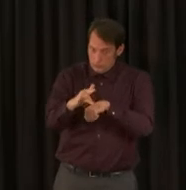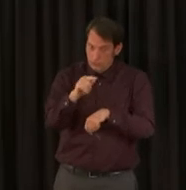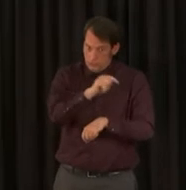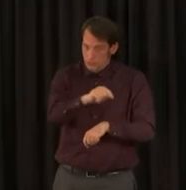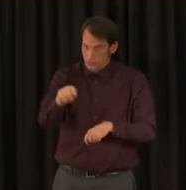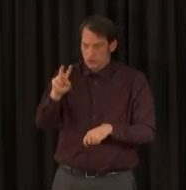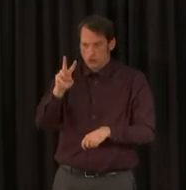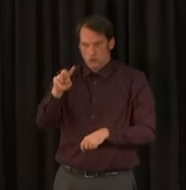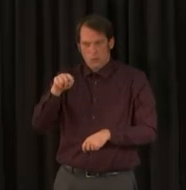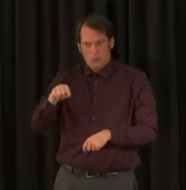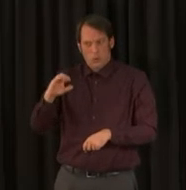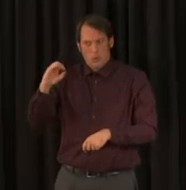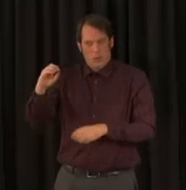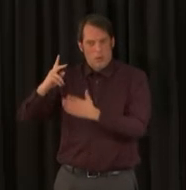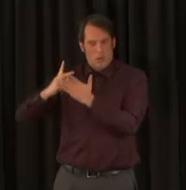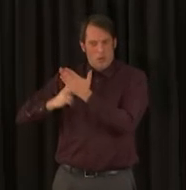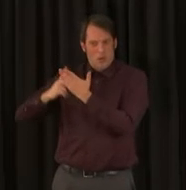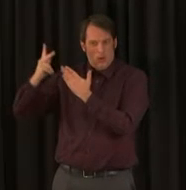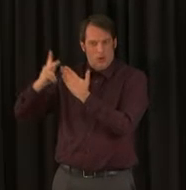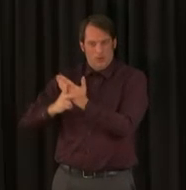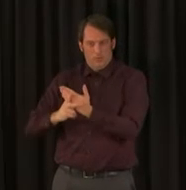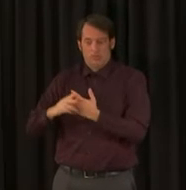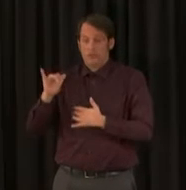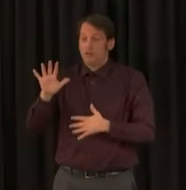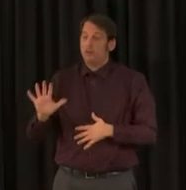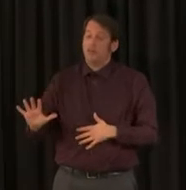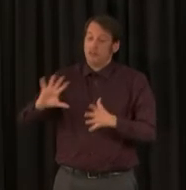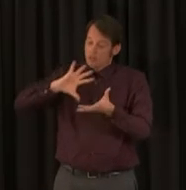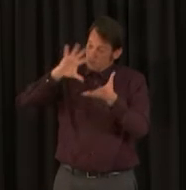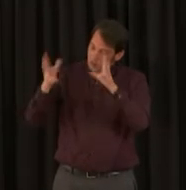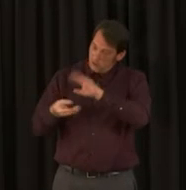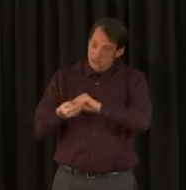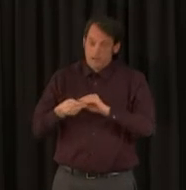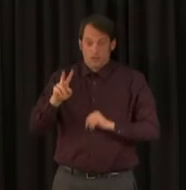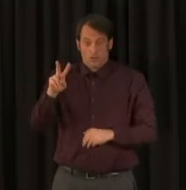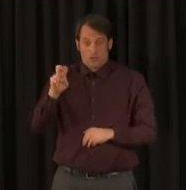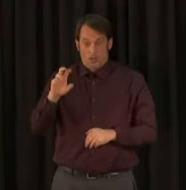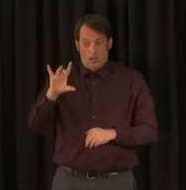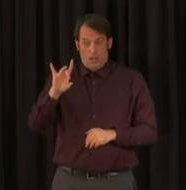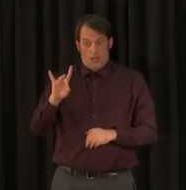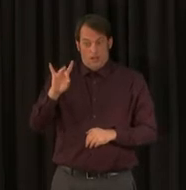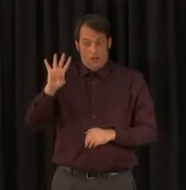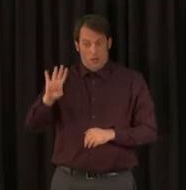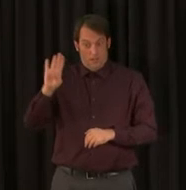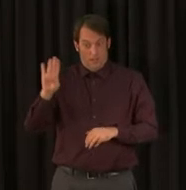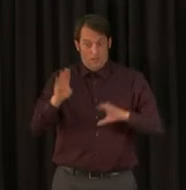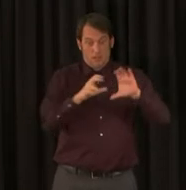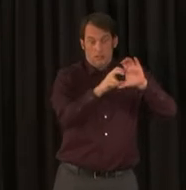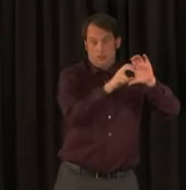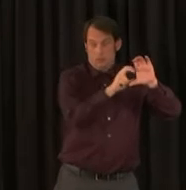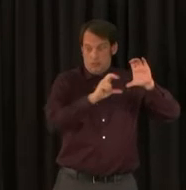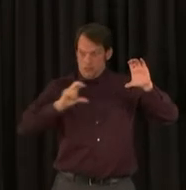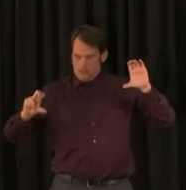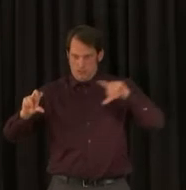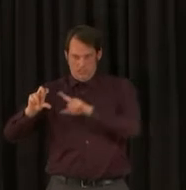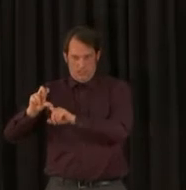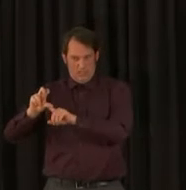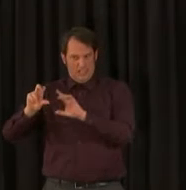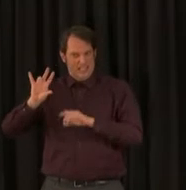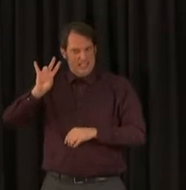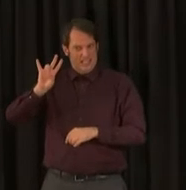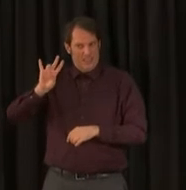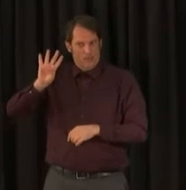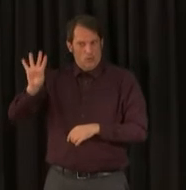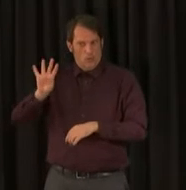program. Now, out of that $284 billion, there's been $72 billion already approved. I